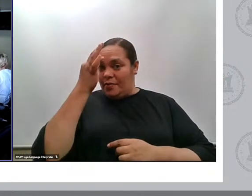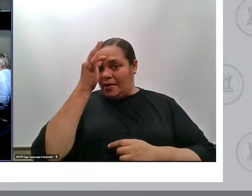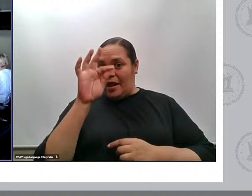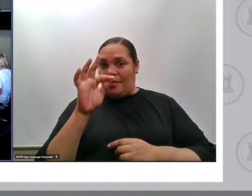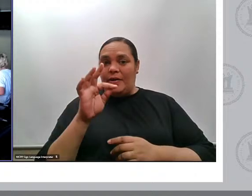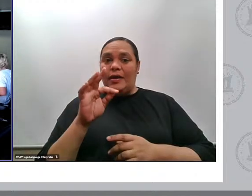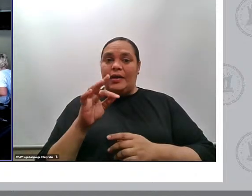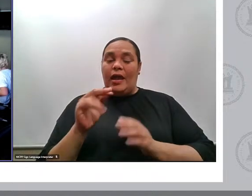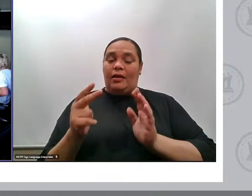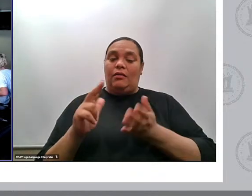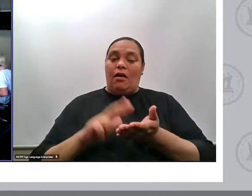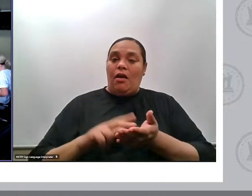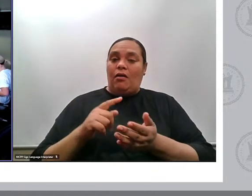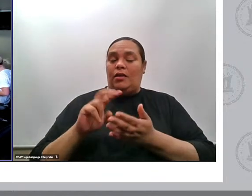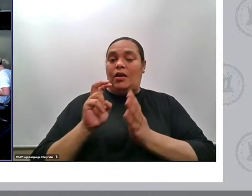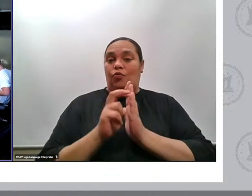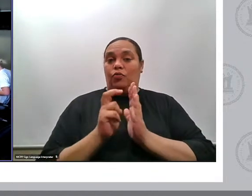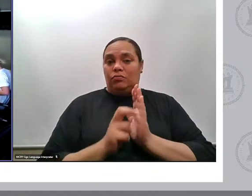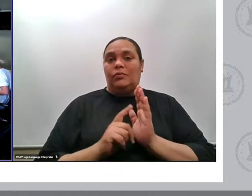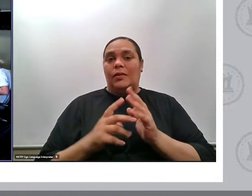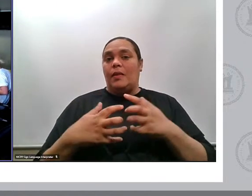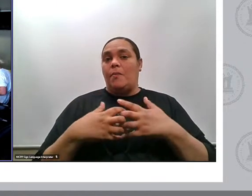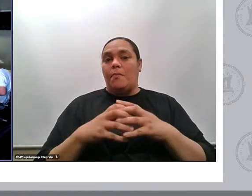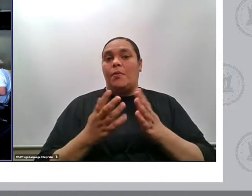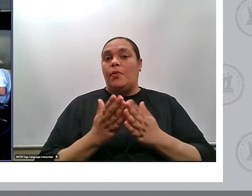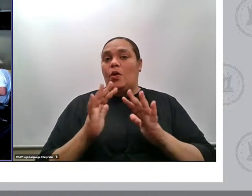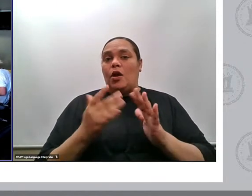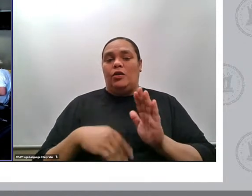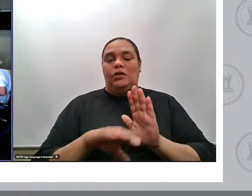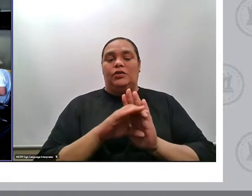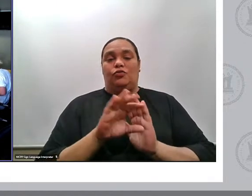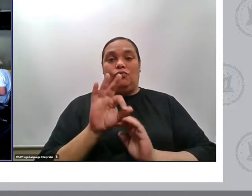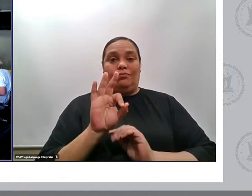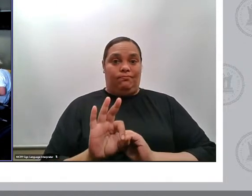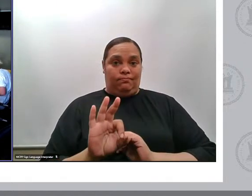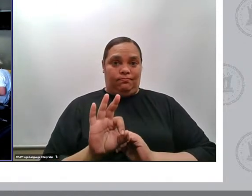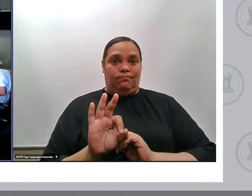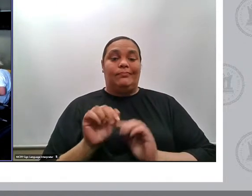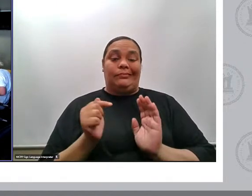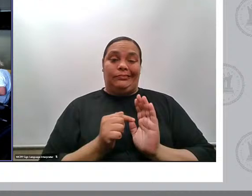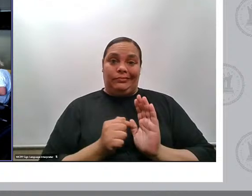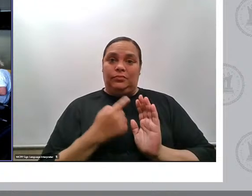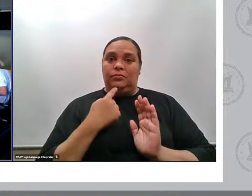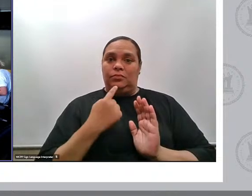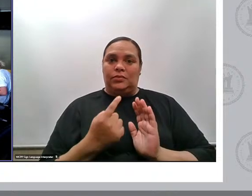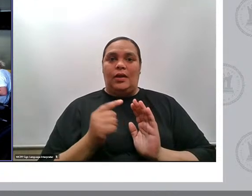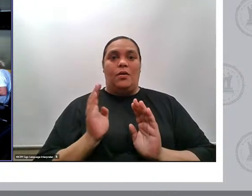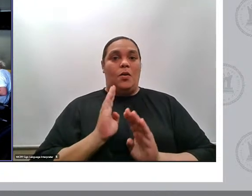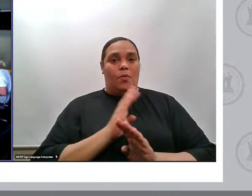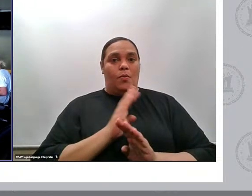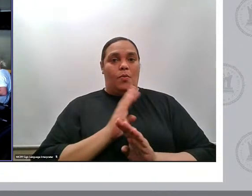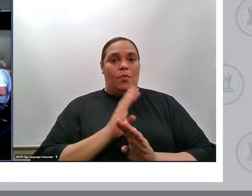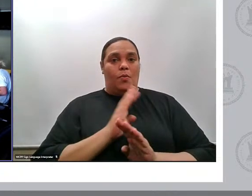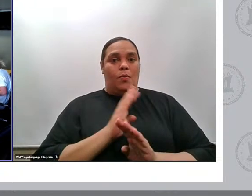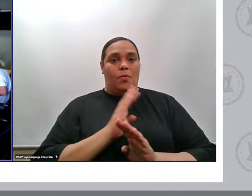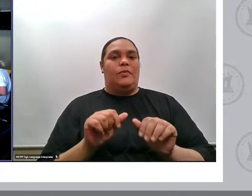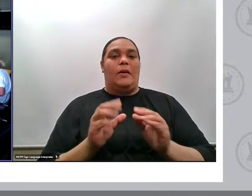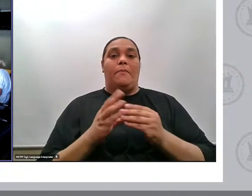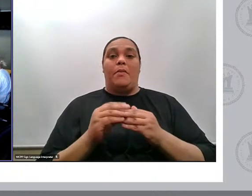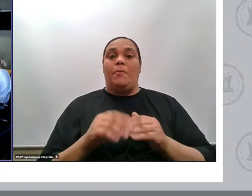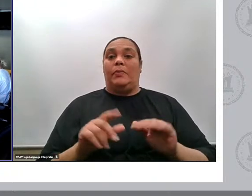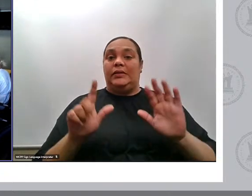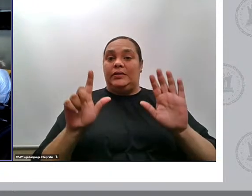Racing Act and regulations is set out in terms of Section 3, which dictates that the board should consist of 7